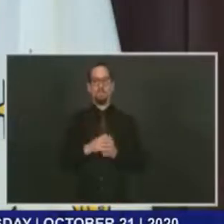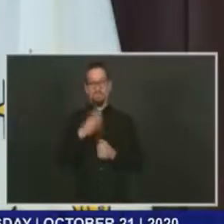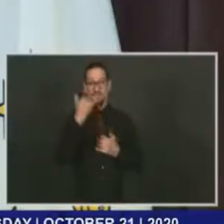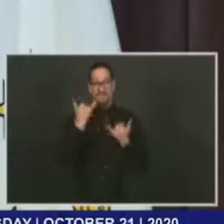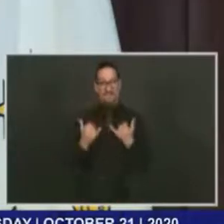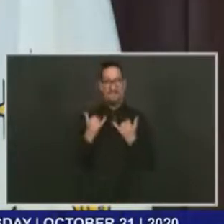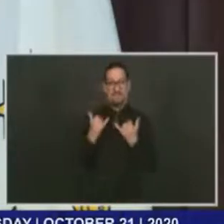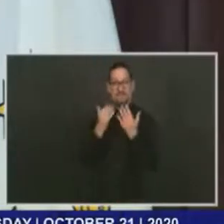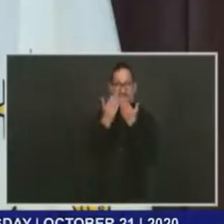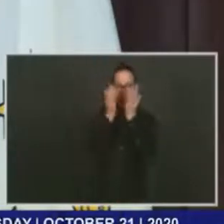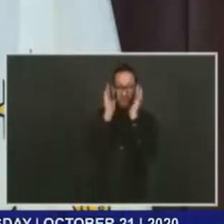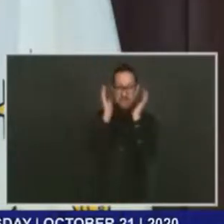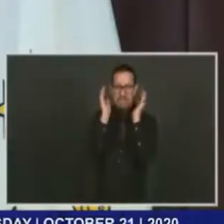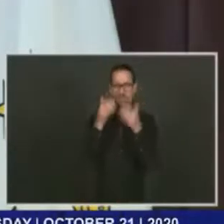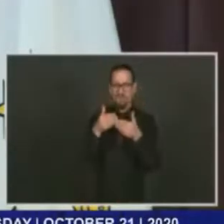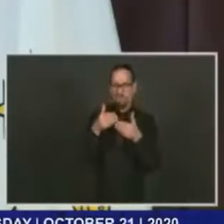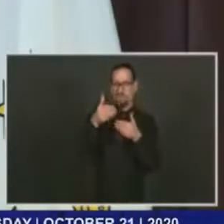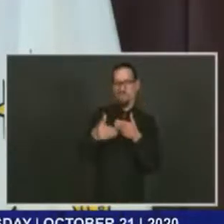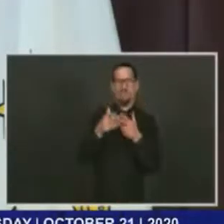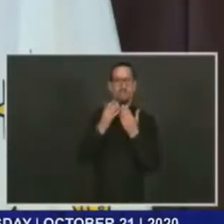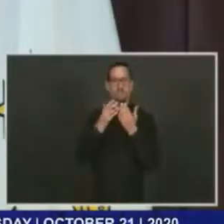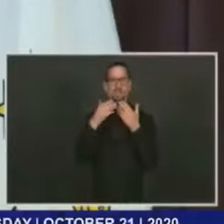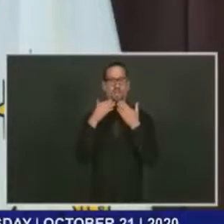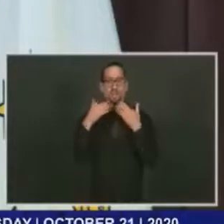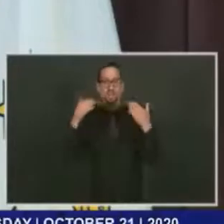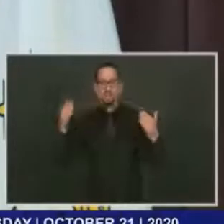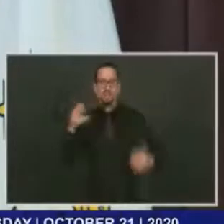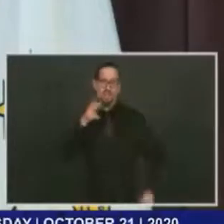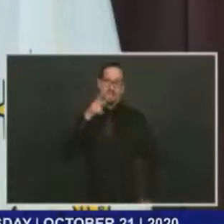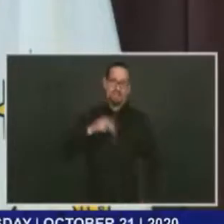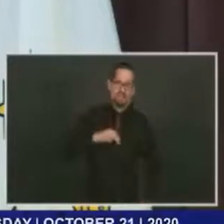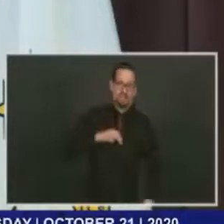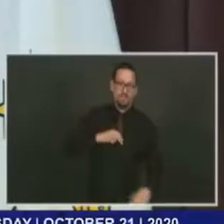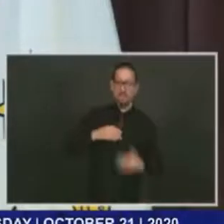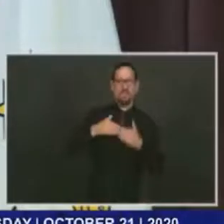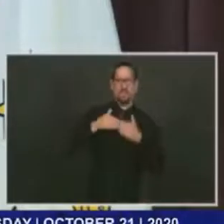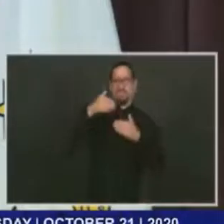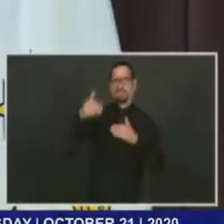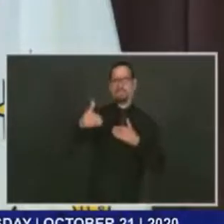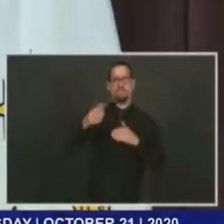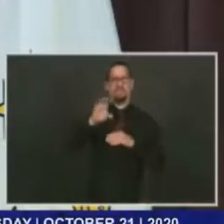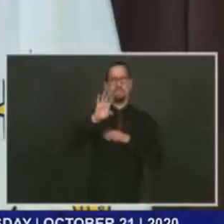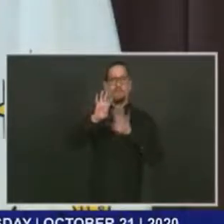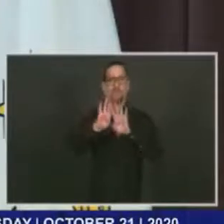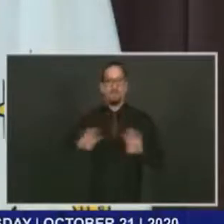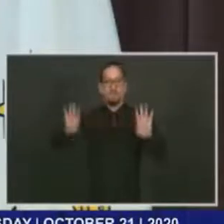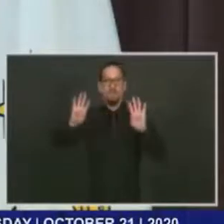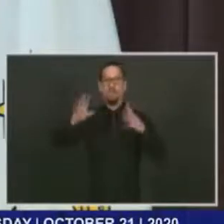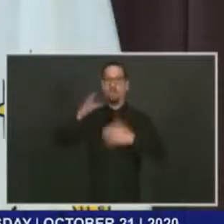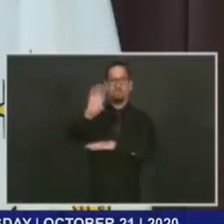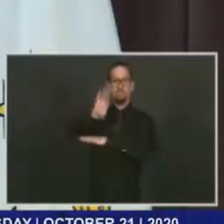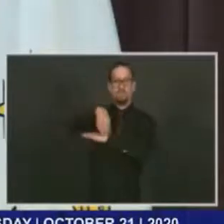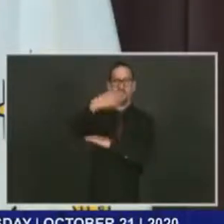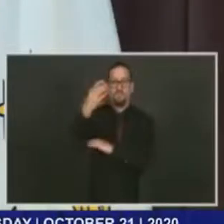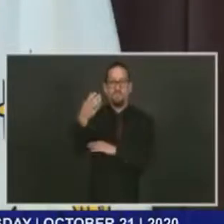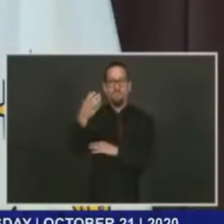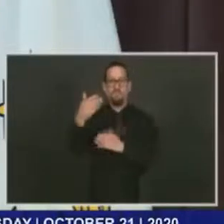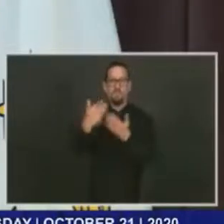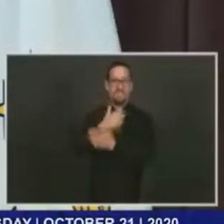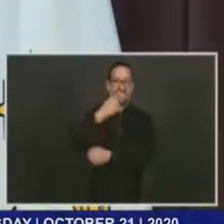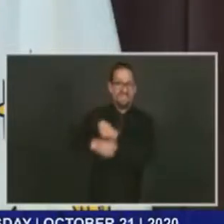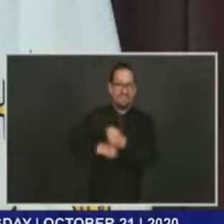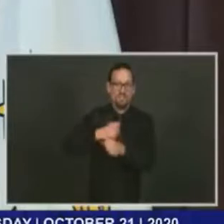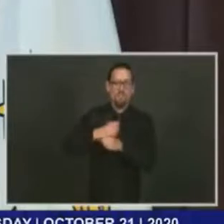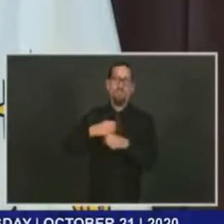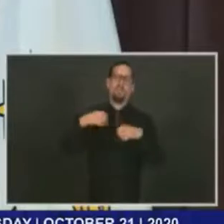Thanksgiving, all of the holidays that have been mentioned, as a society, we socialize during those times. So